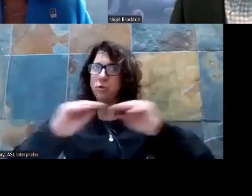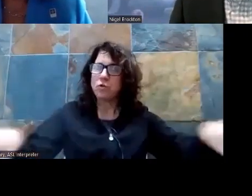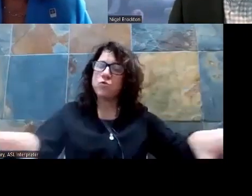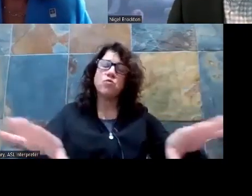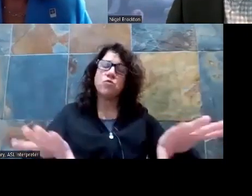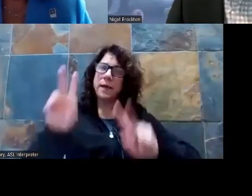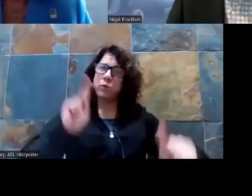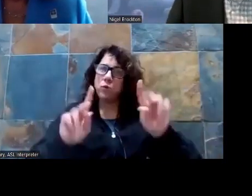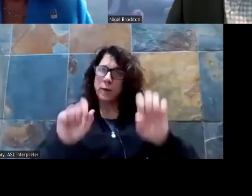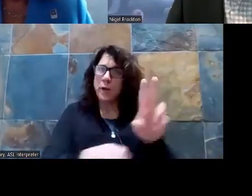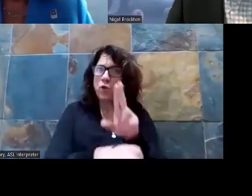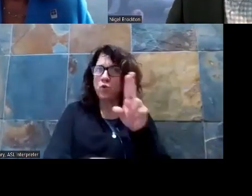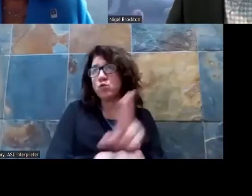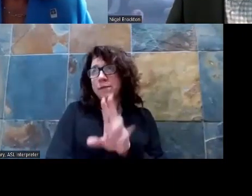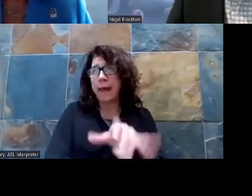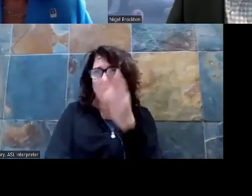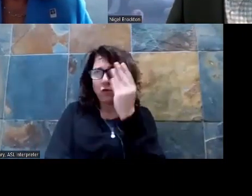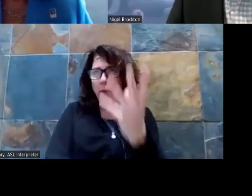it.